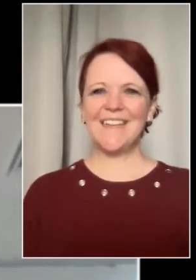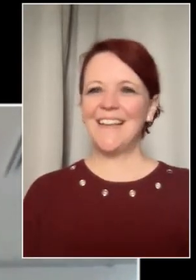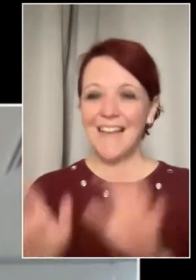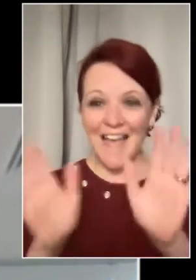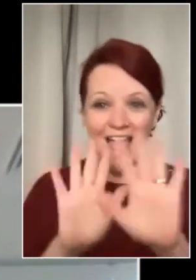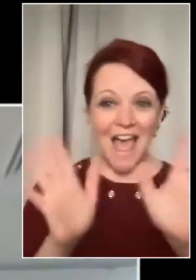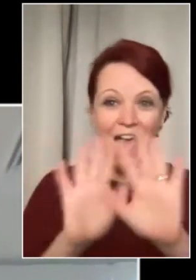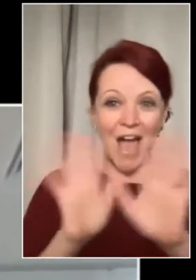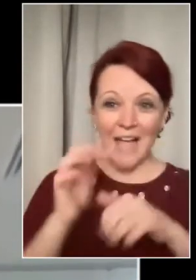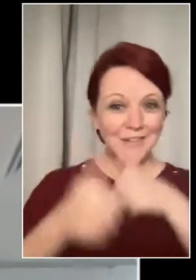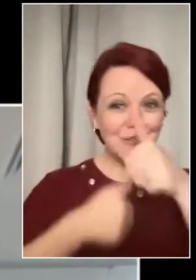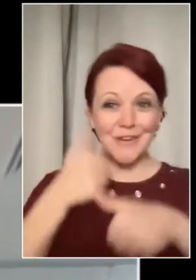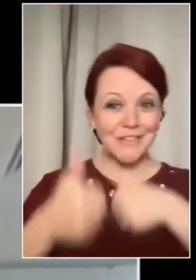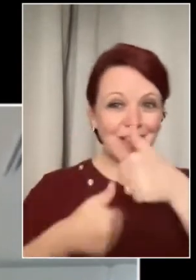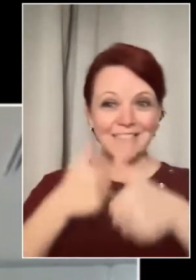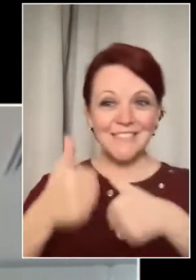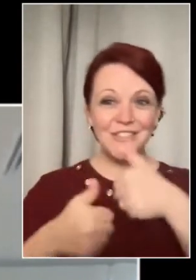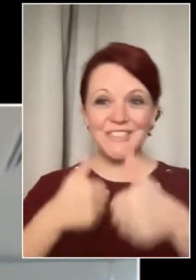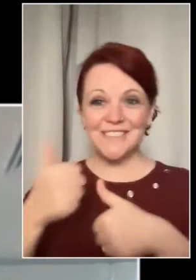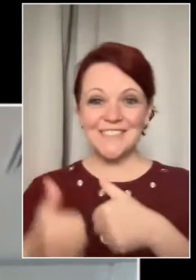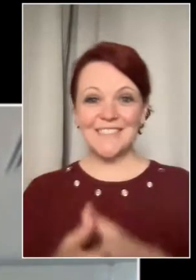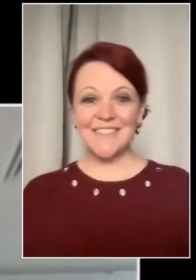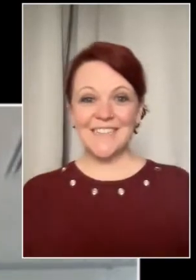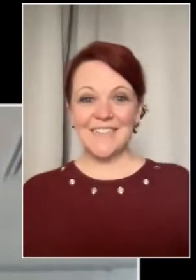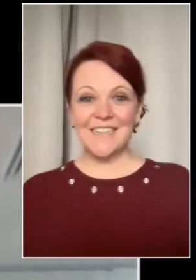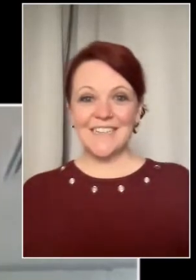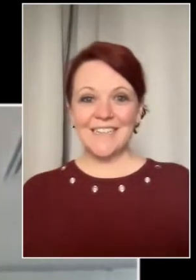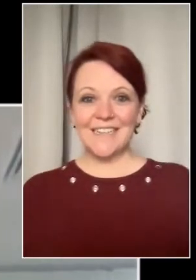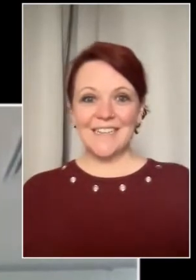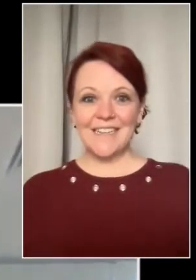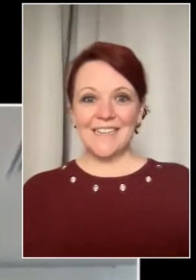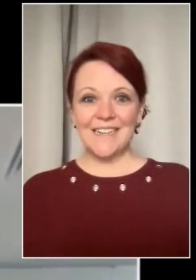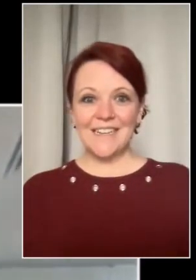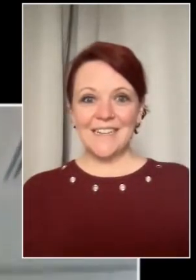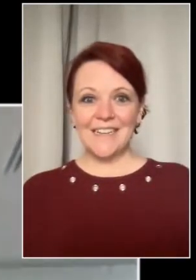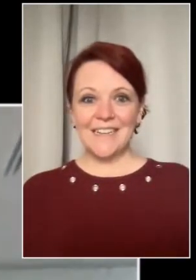Okay, congratulations, guys.